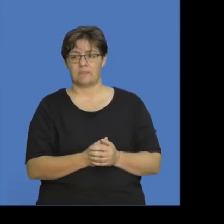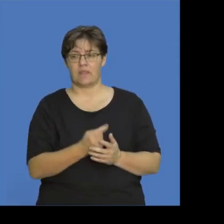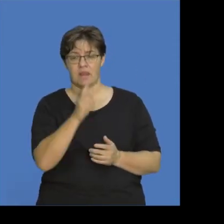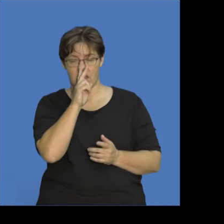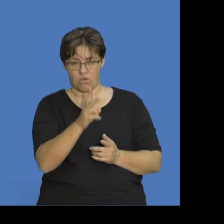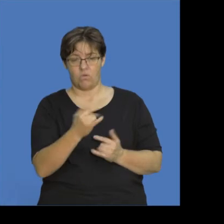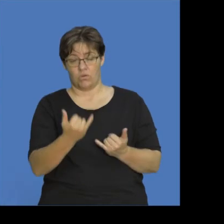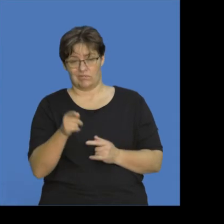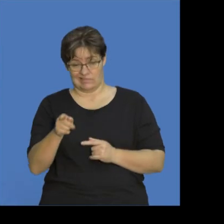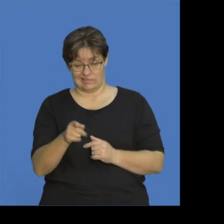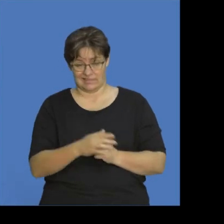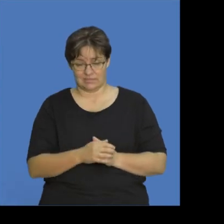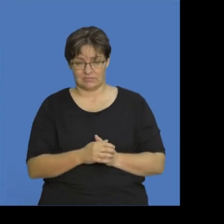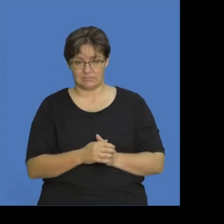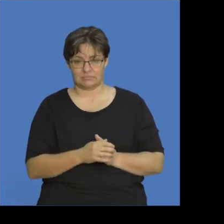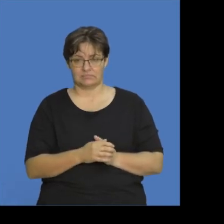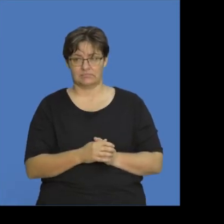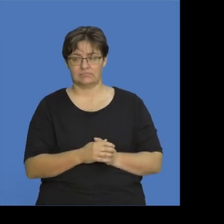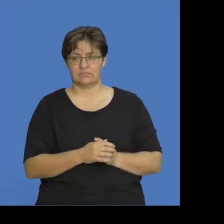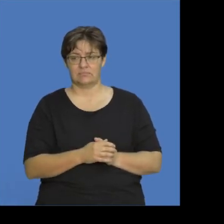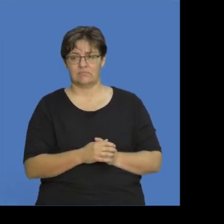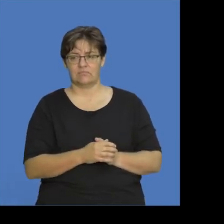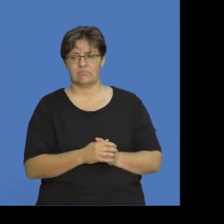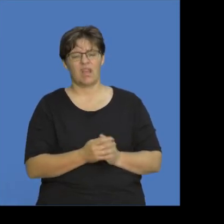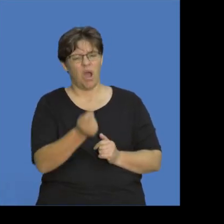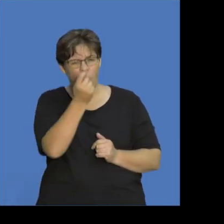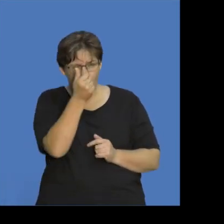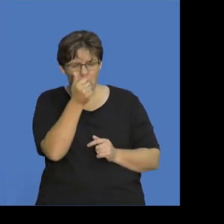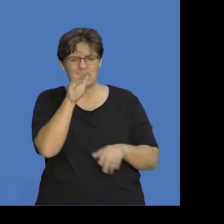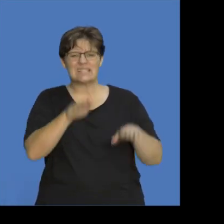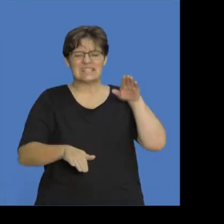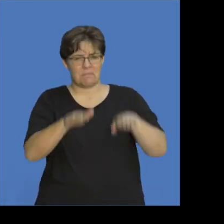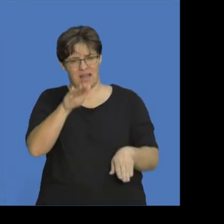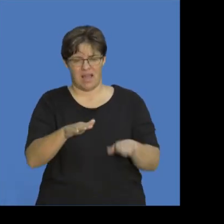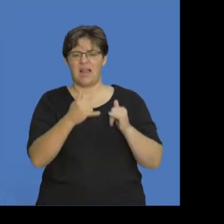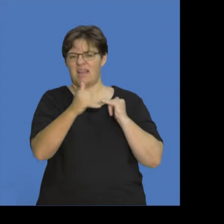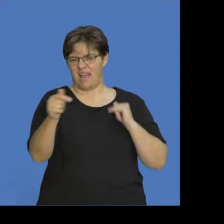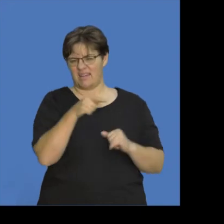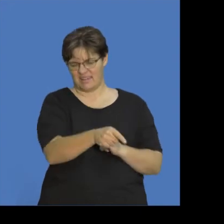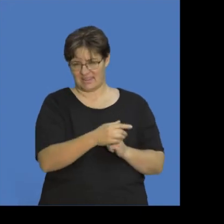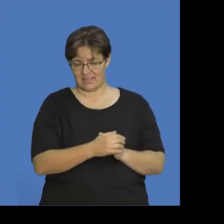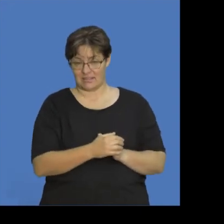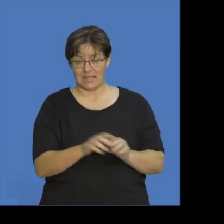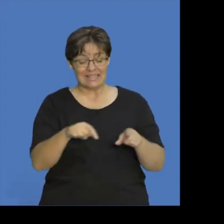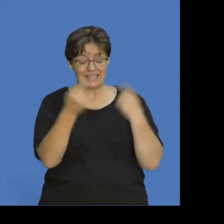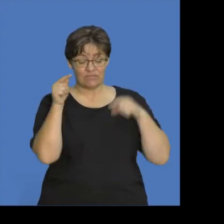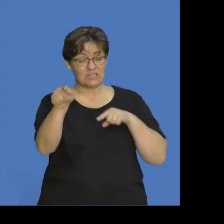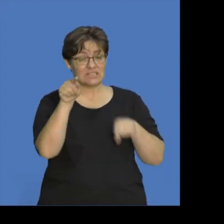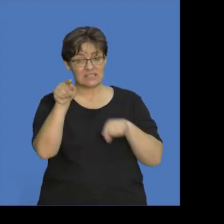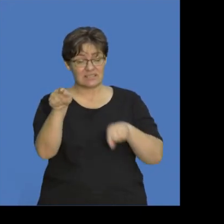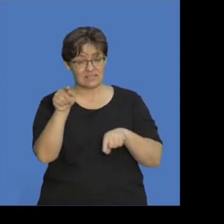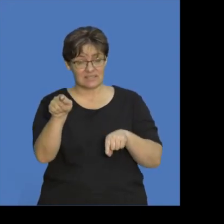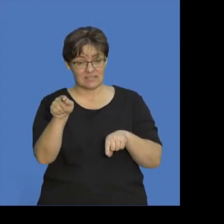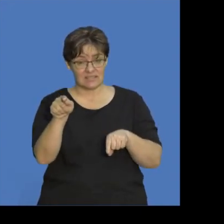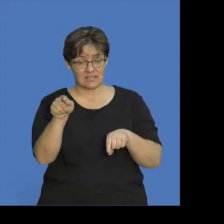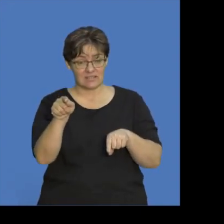to look at the scatter plot now. Okay. Which is similar to kind of line graph. The difference between